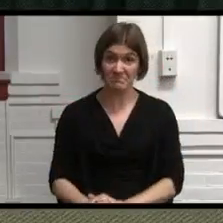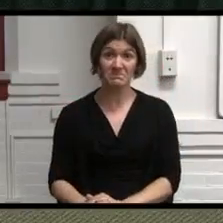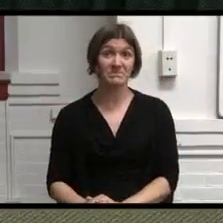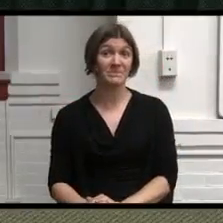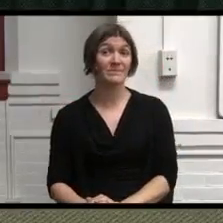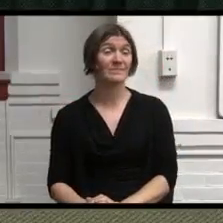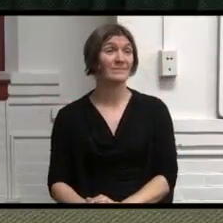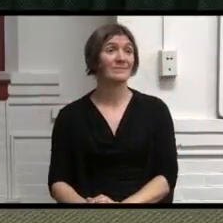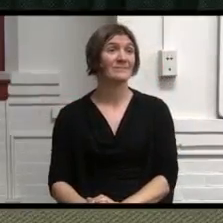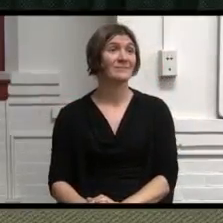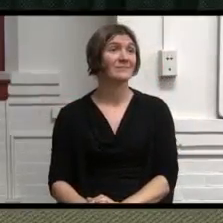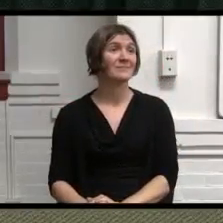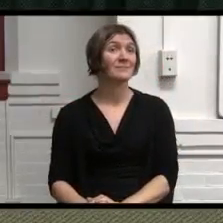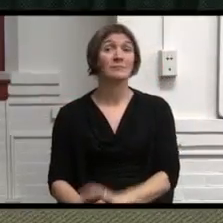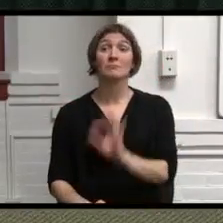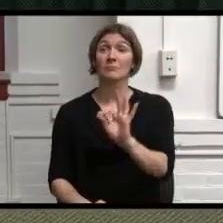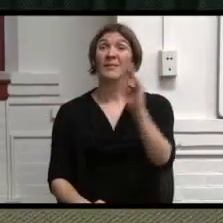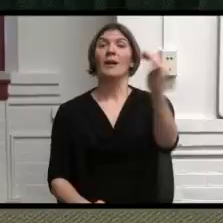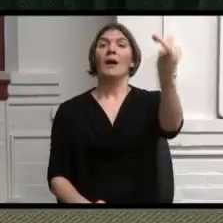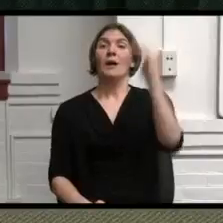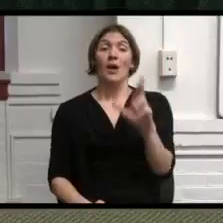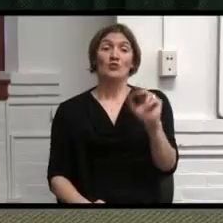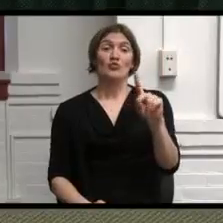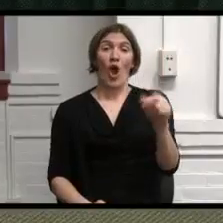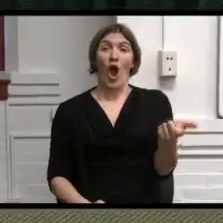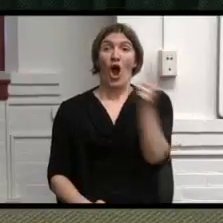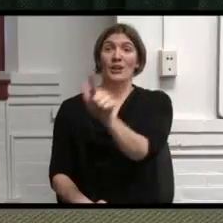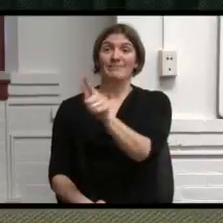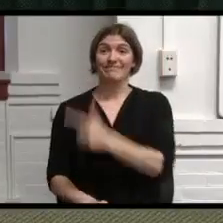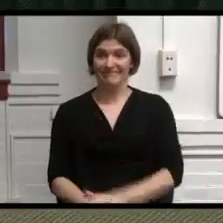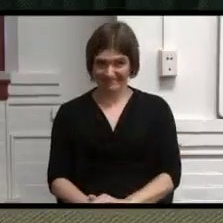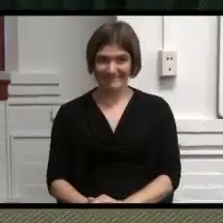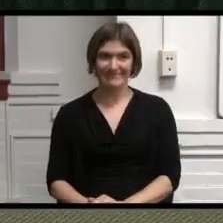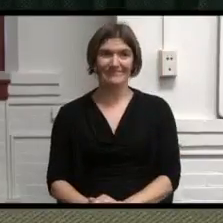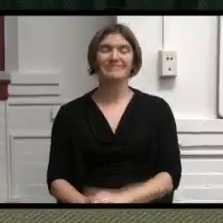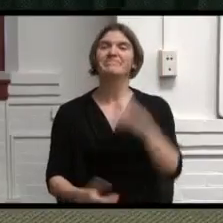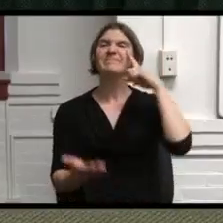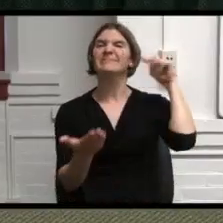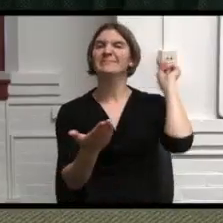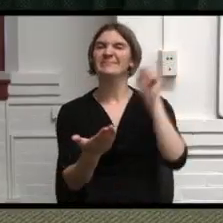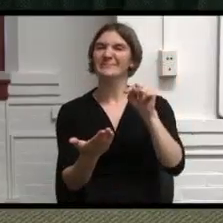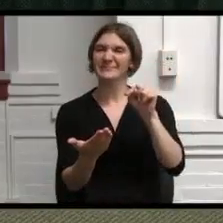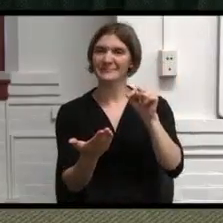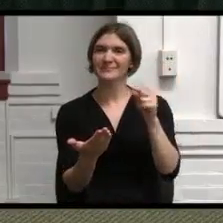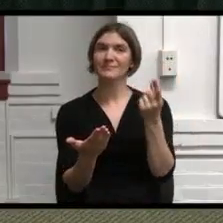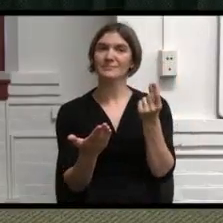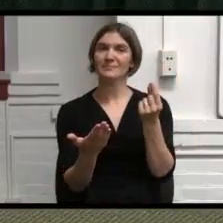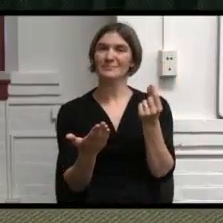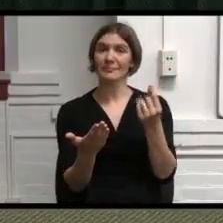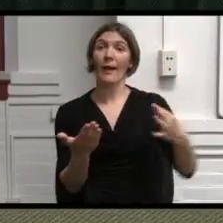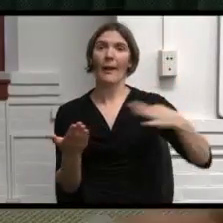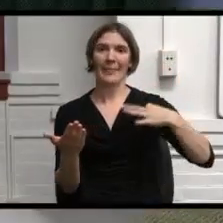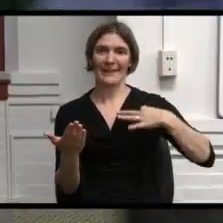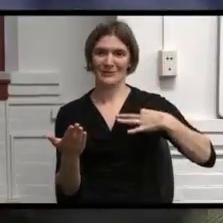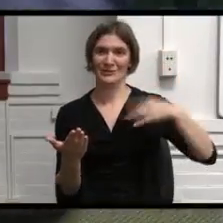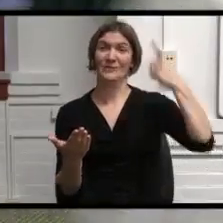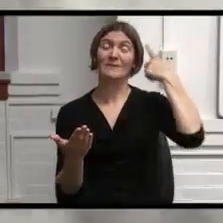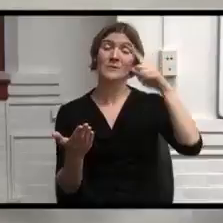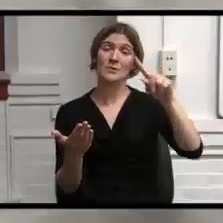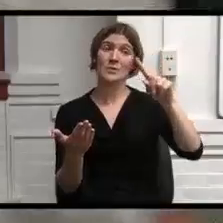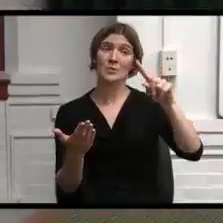4-0. Okay, I think Rod is up next, and we're talking about the application for